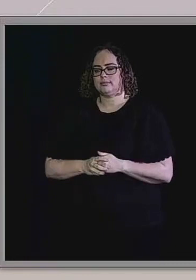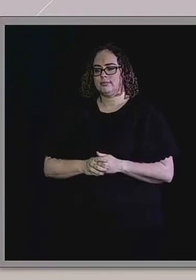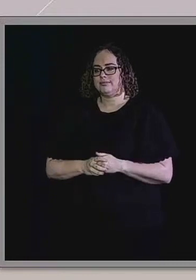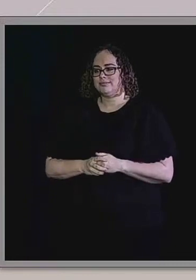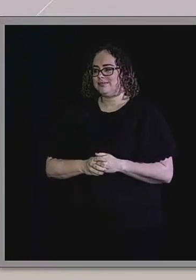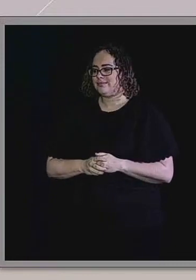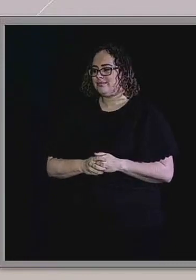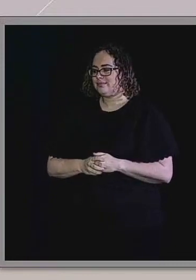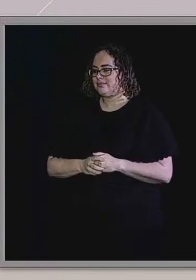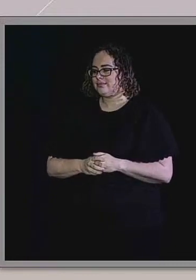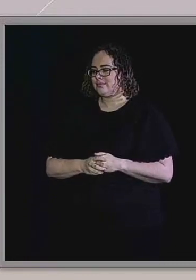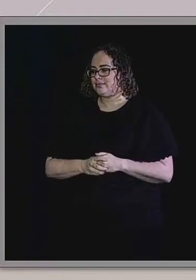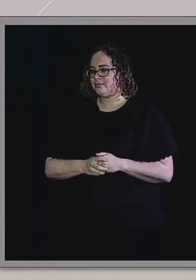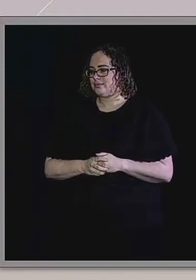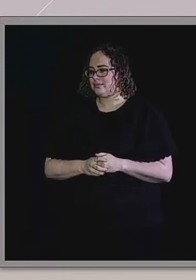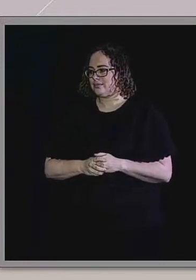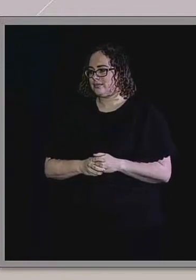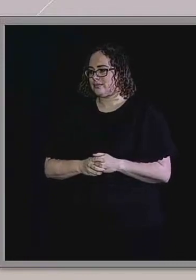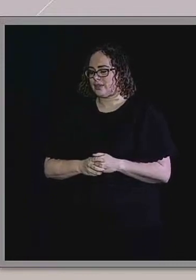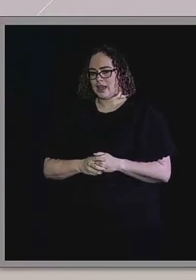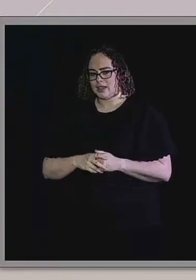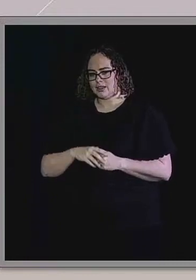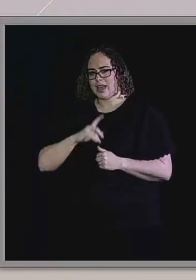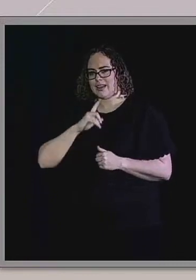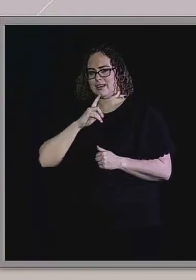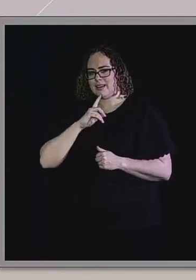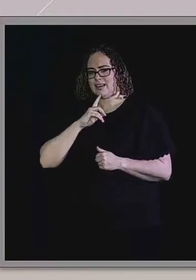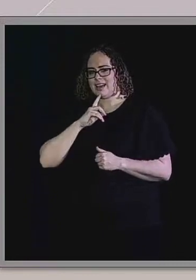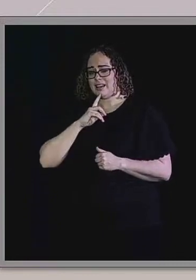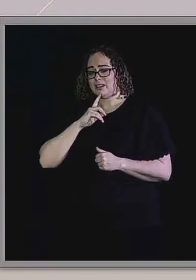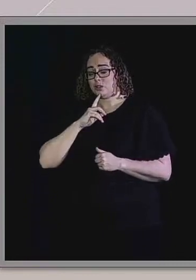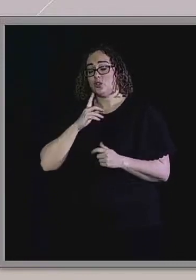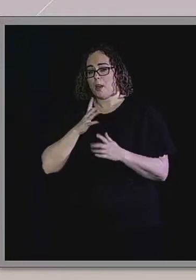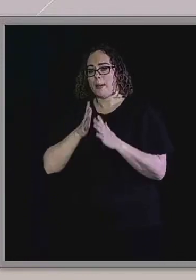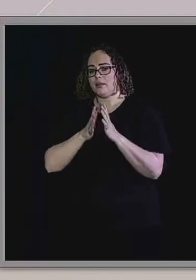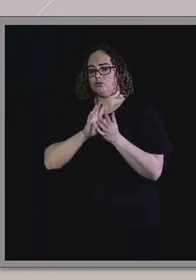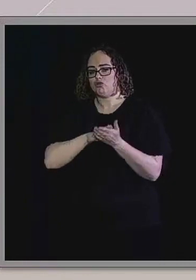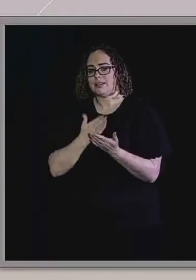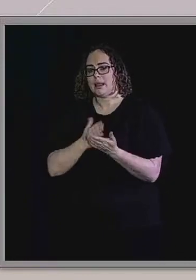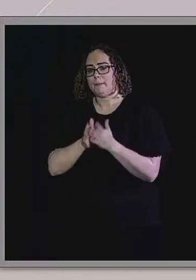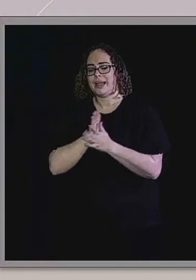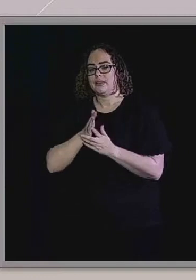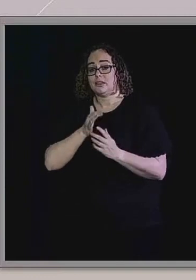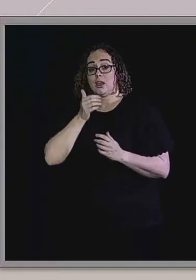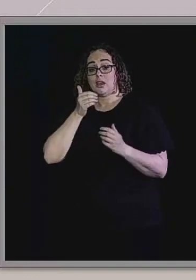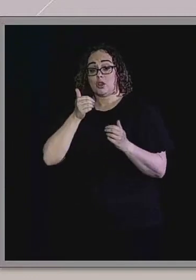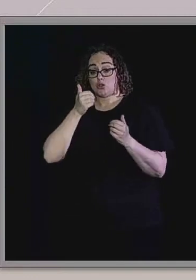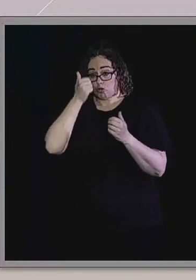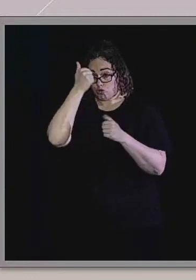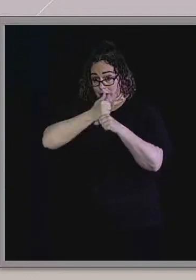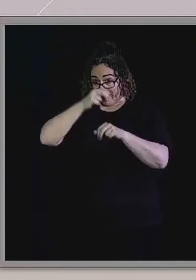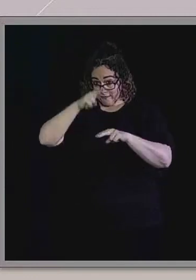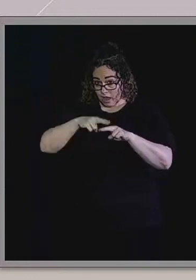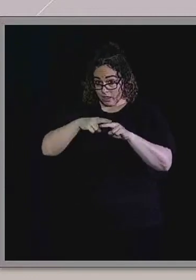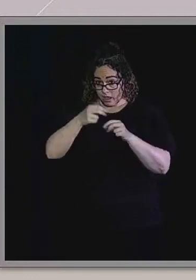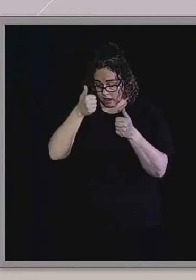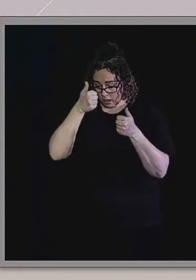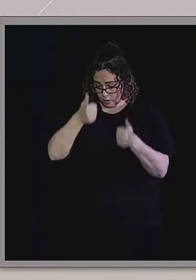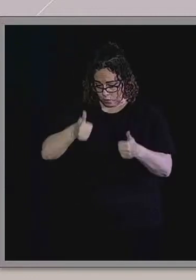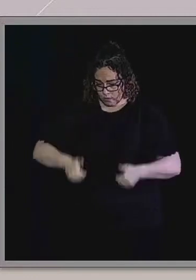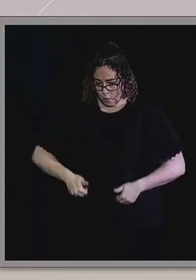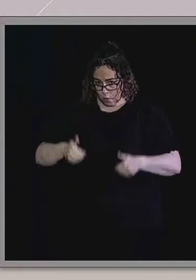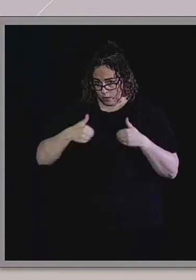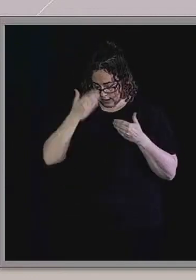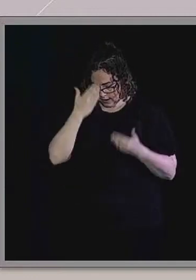He said, well, good morning, my grandfather. This country that we all sort of having a dispute